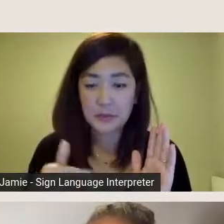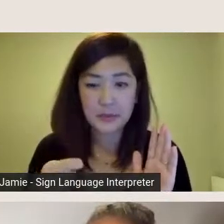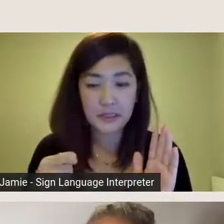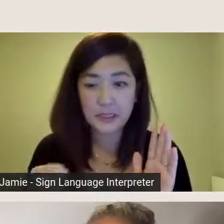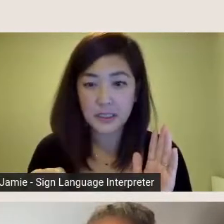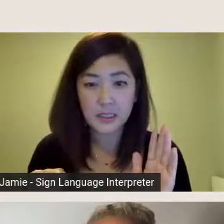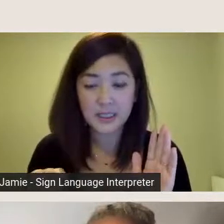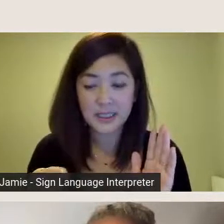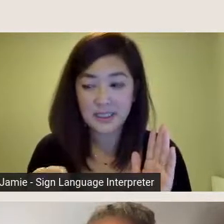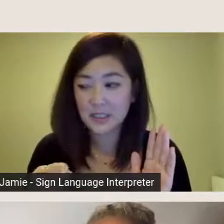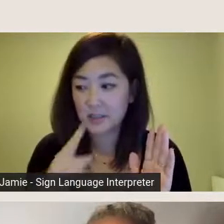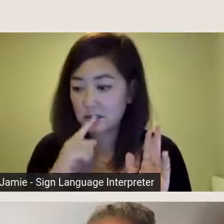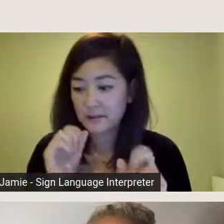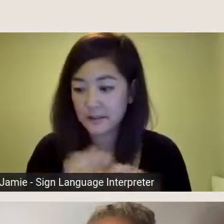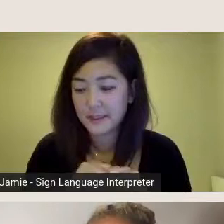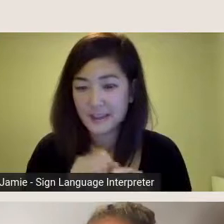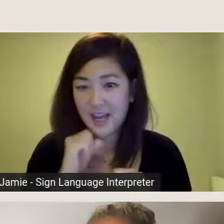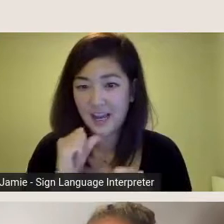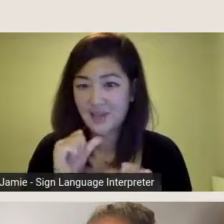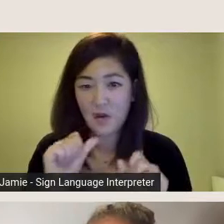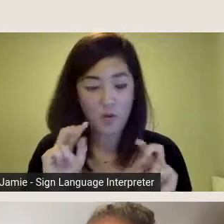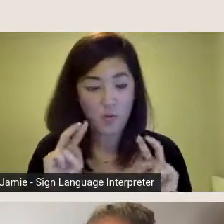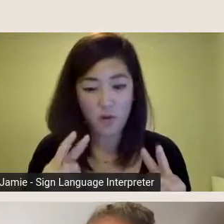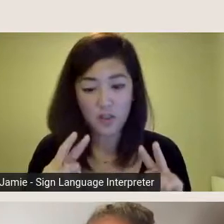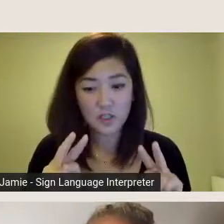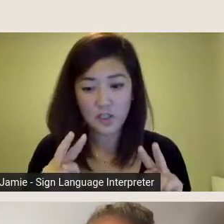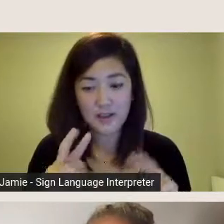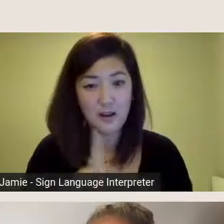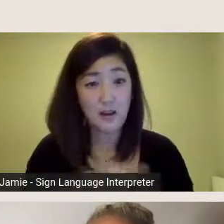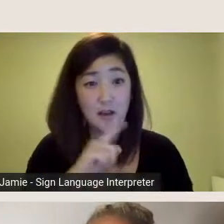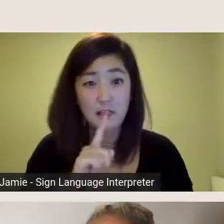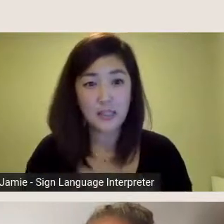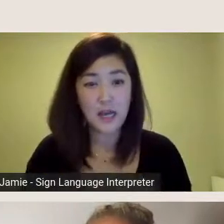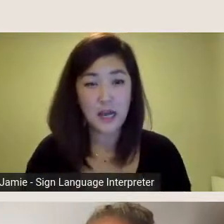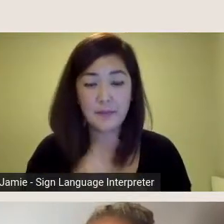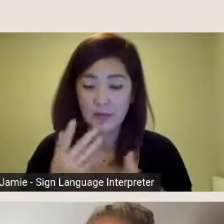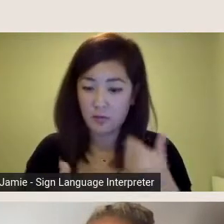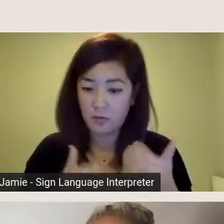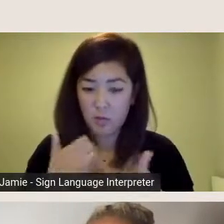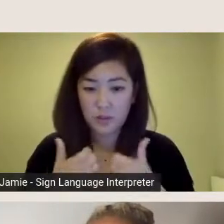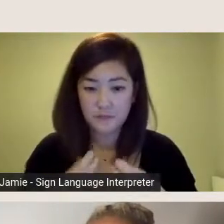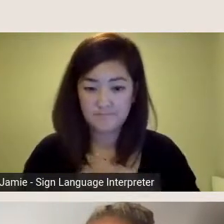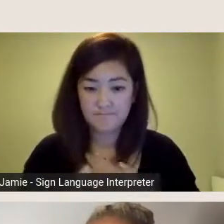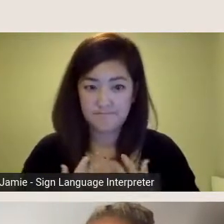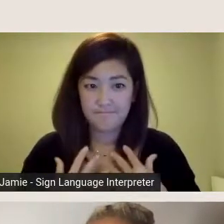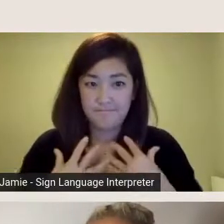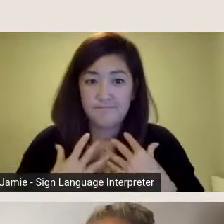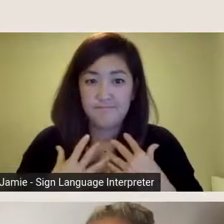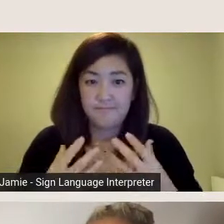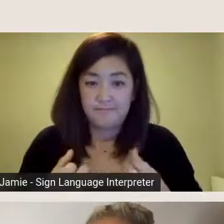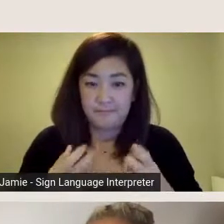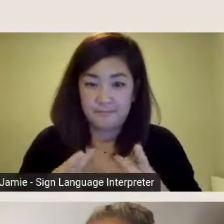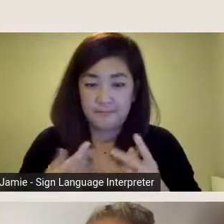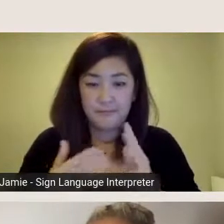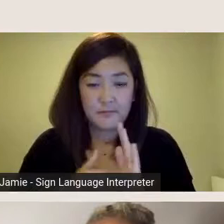I hadn't watched it in a while, and just a lot of emotions were welling up about it. To see,